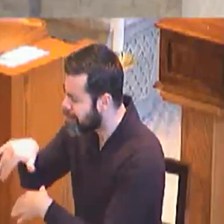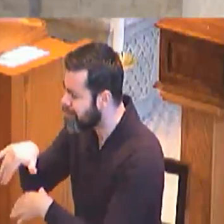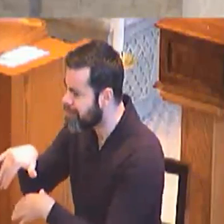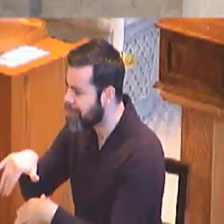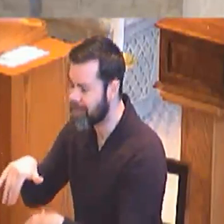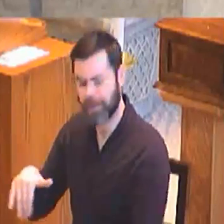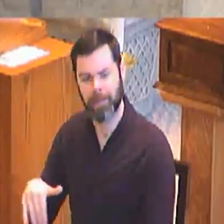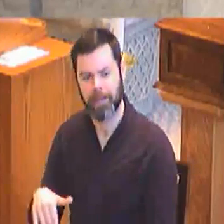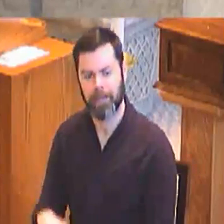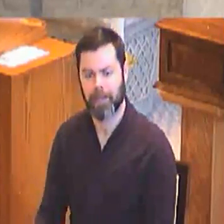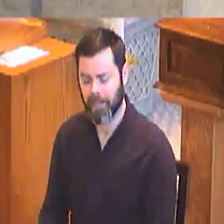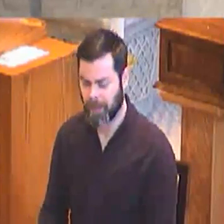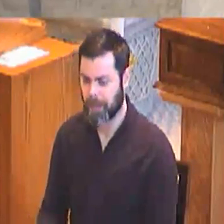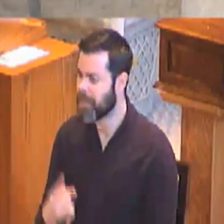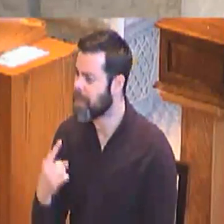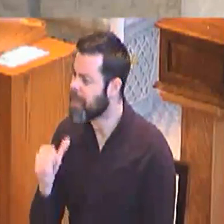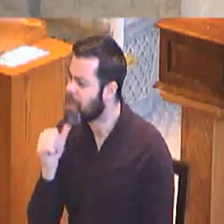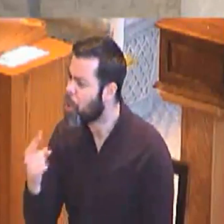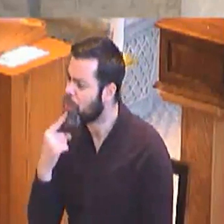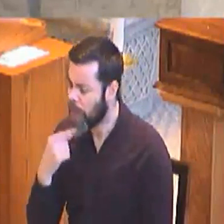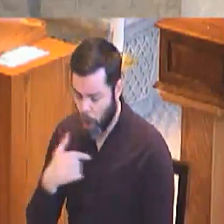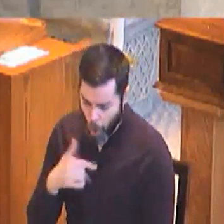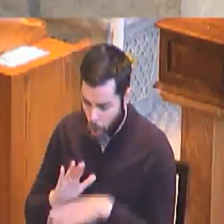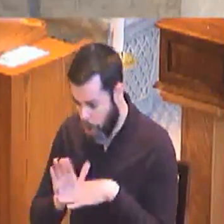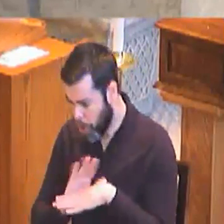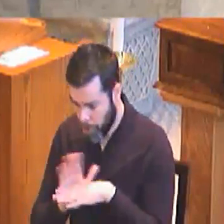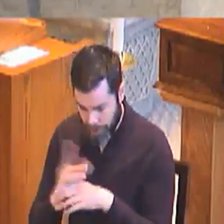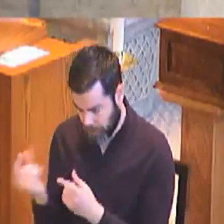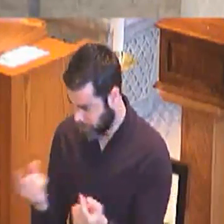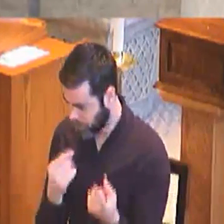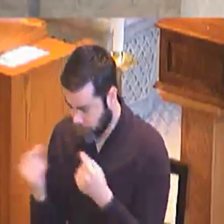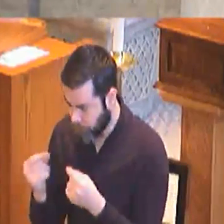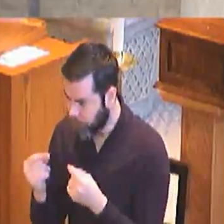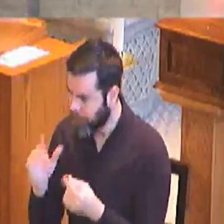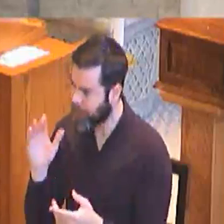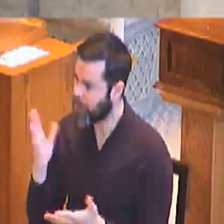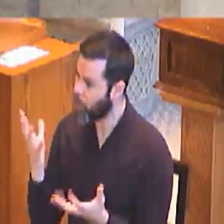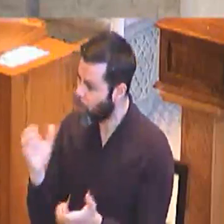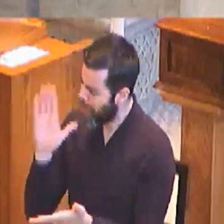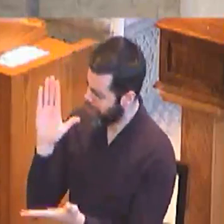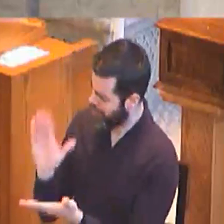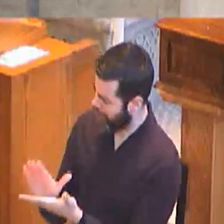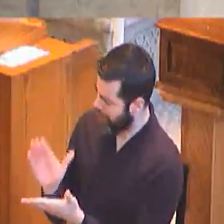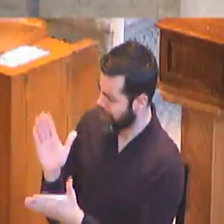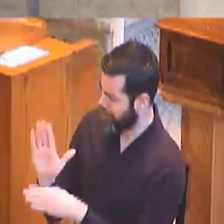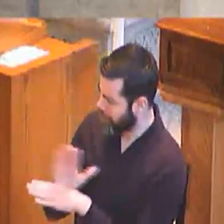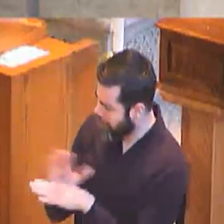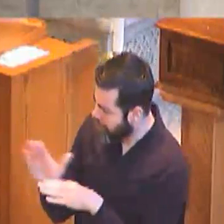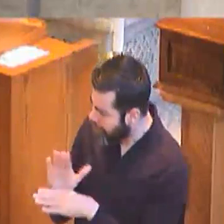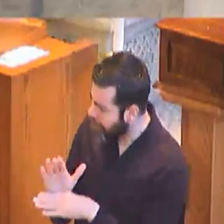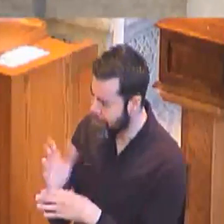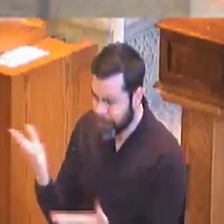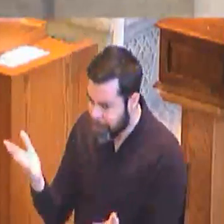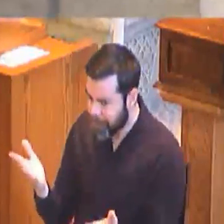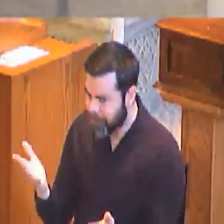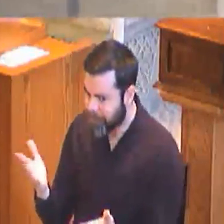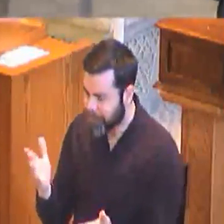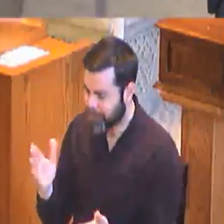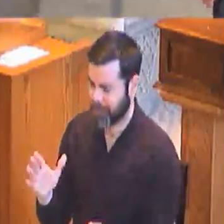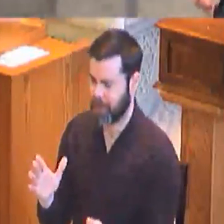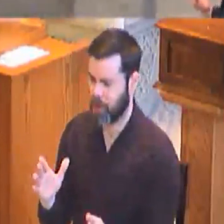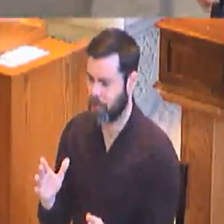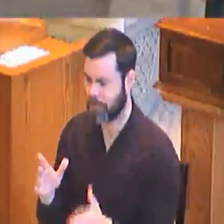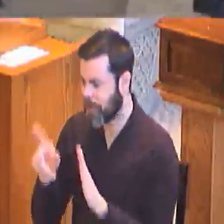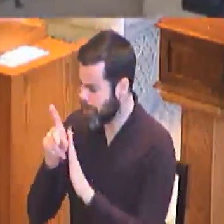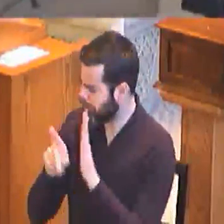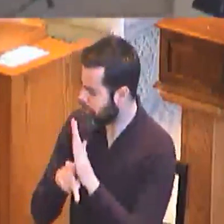talking about how busy you are if you want to be less busy. These are just spiritual laws that we teach here. So we both agreed